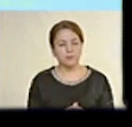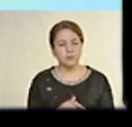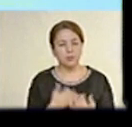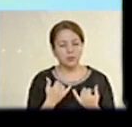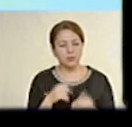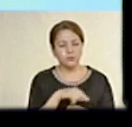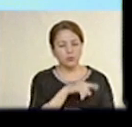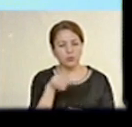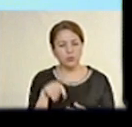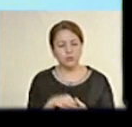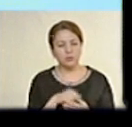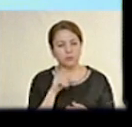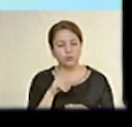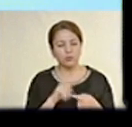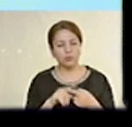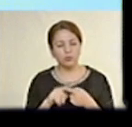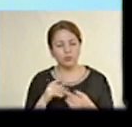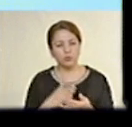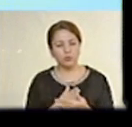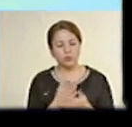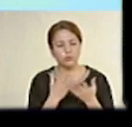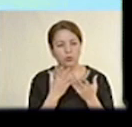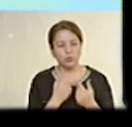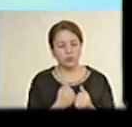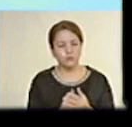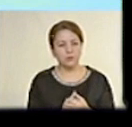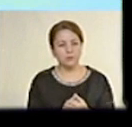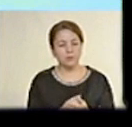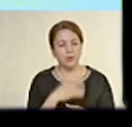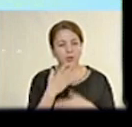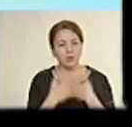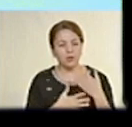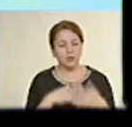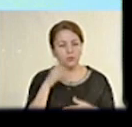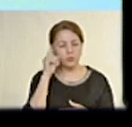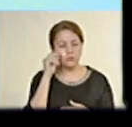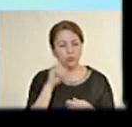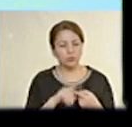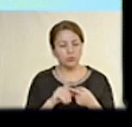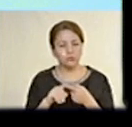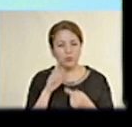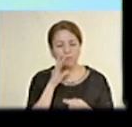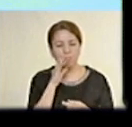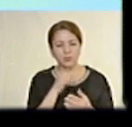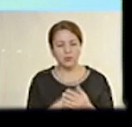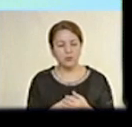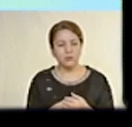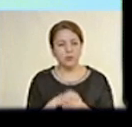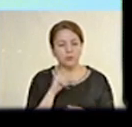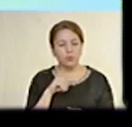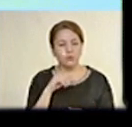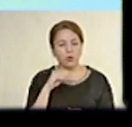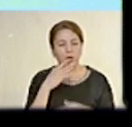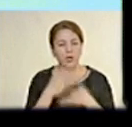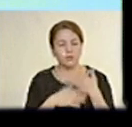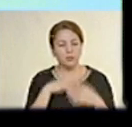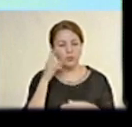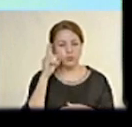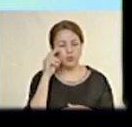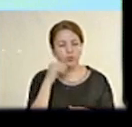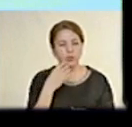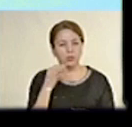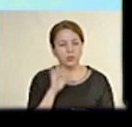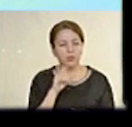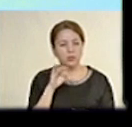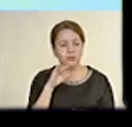ularni mana bu qo'shish usulida oladigan bo'lsak, aralash sonlarni qo'shayotganimizda bu aralash sonimiz